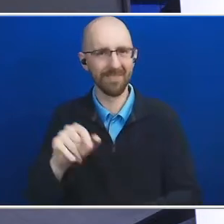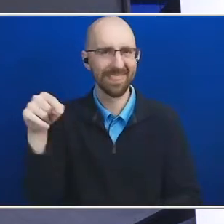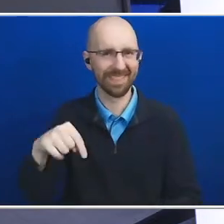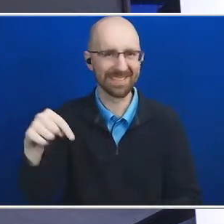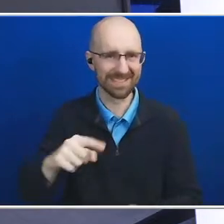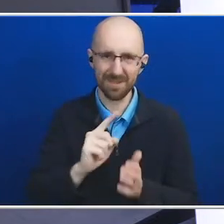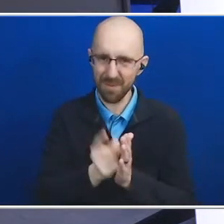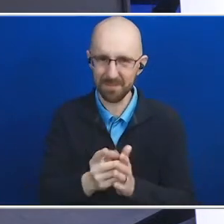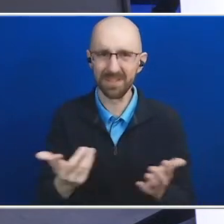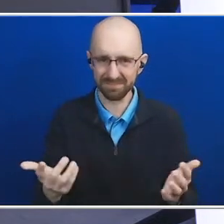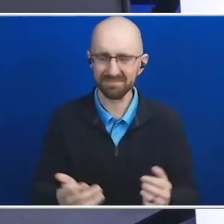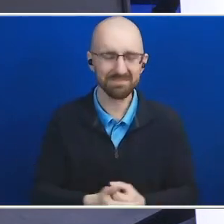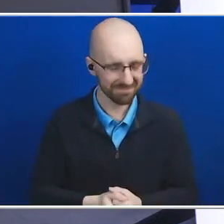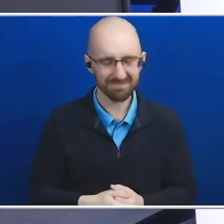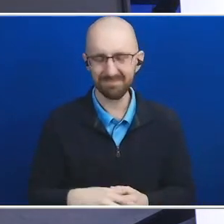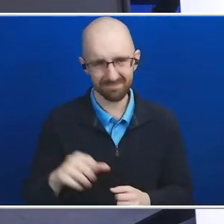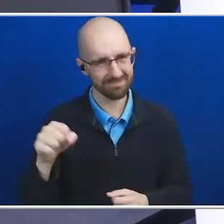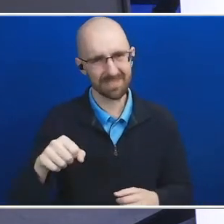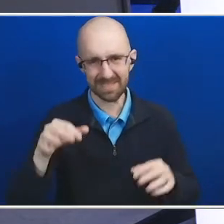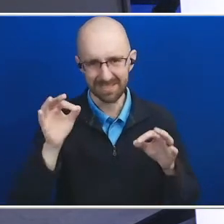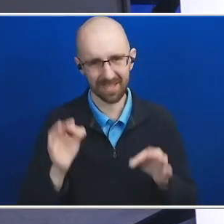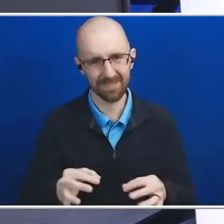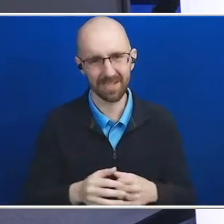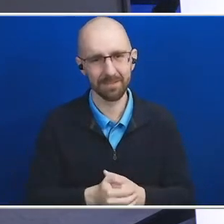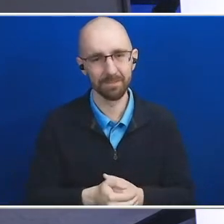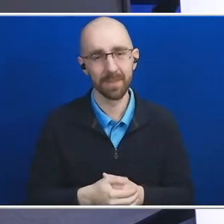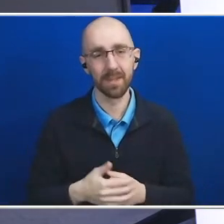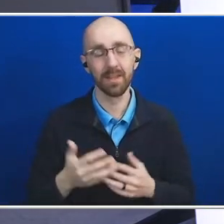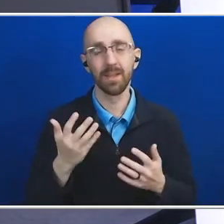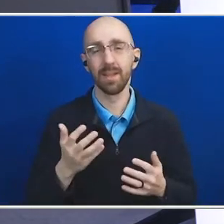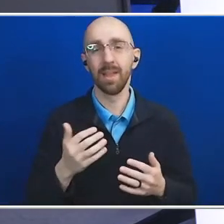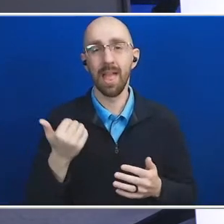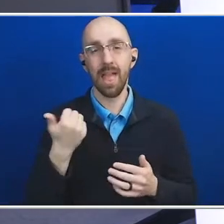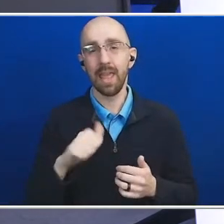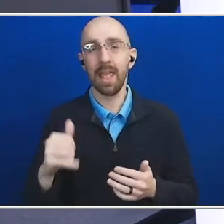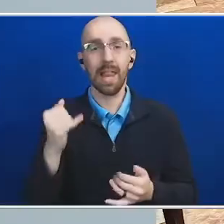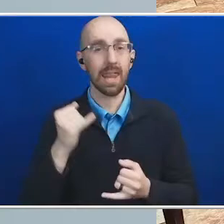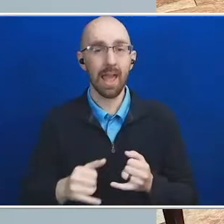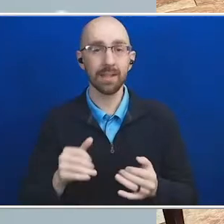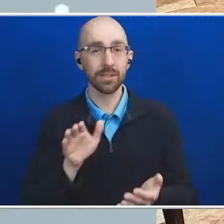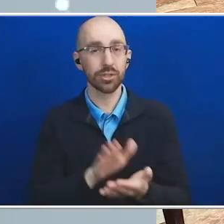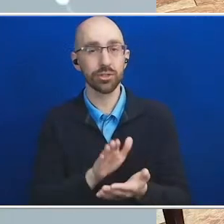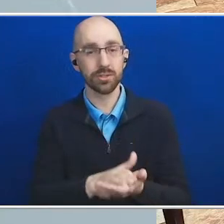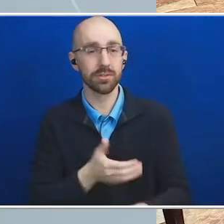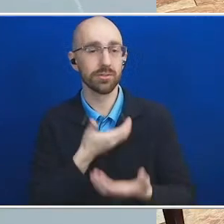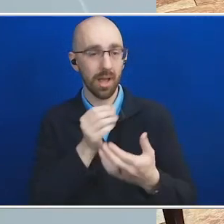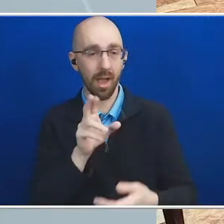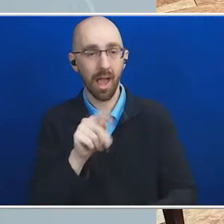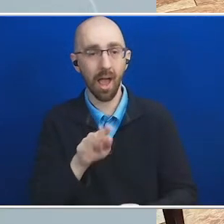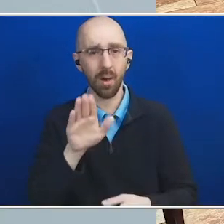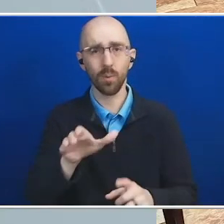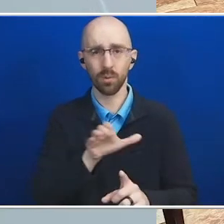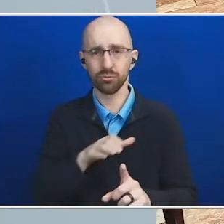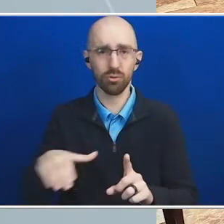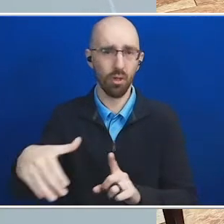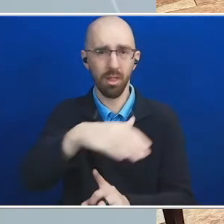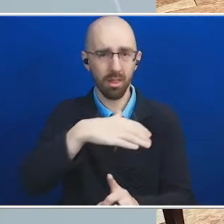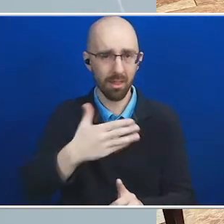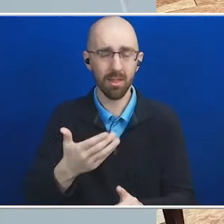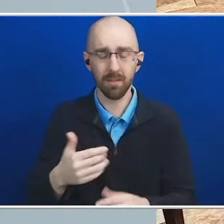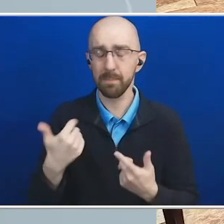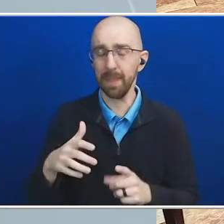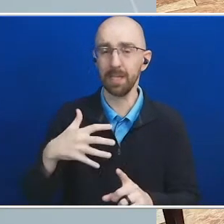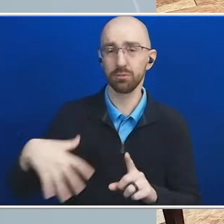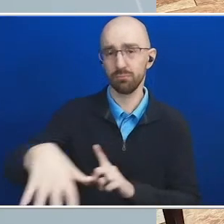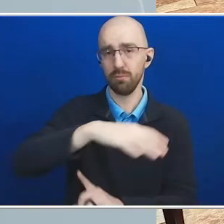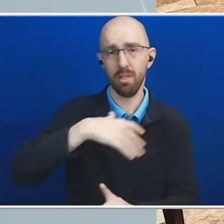much so. Just any final shout outs to your circle, your big circle of many friends. To the big circle, just want to say